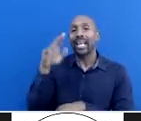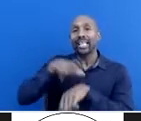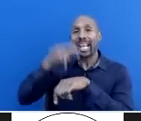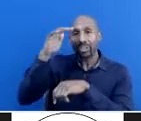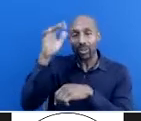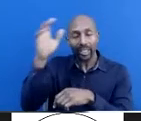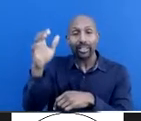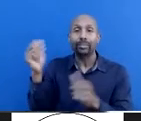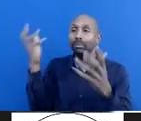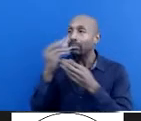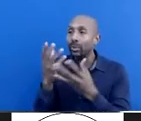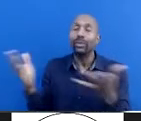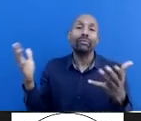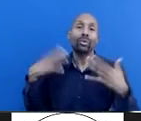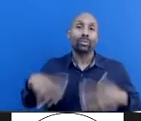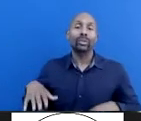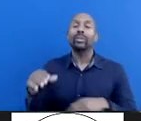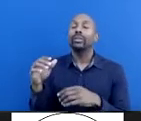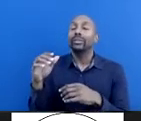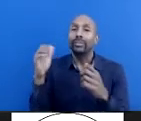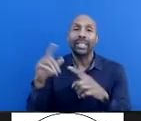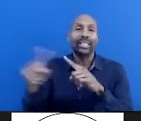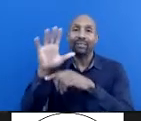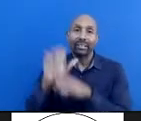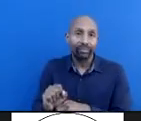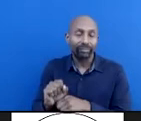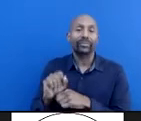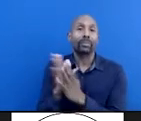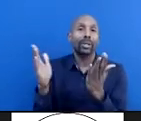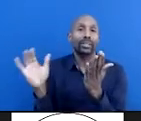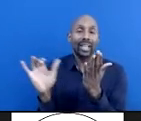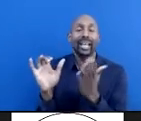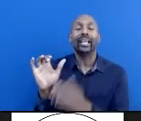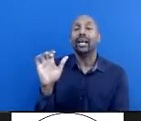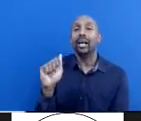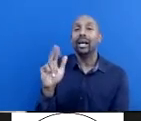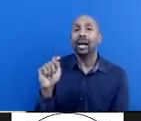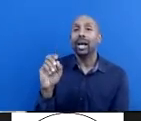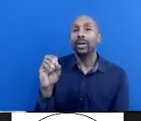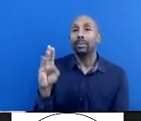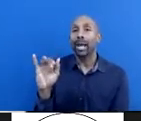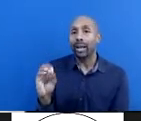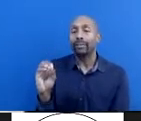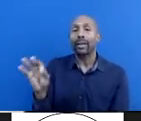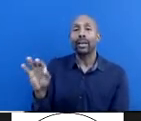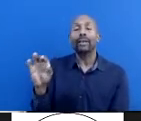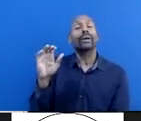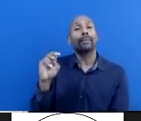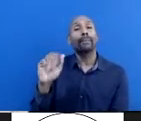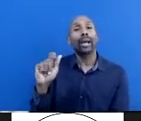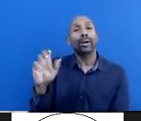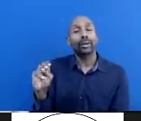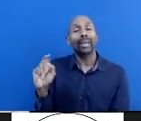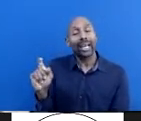Africana classics, including the autobiography of Malcolm X. And I'm forgetting which work by Amiri Baraka. It's not Blues People, but